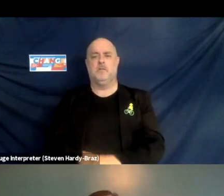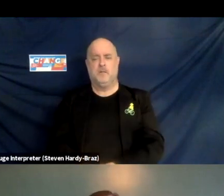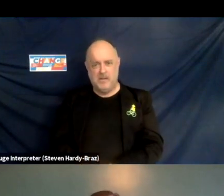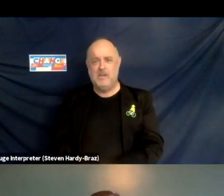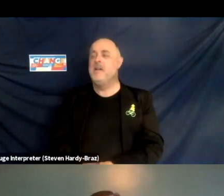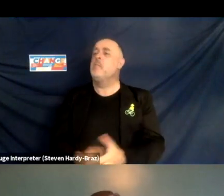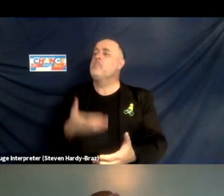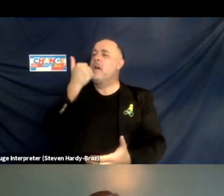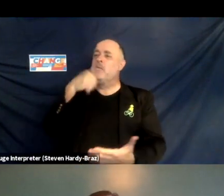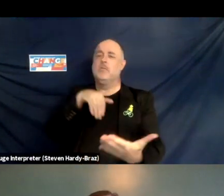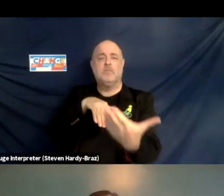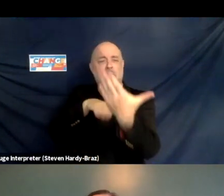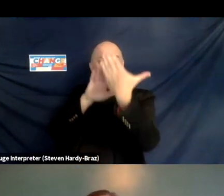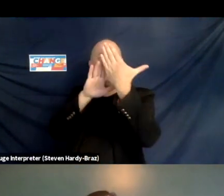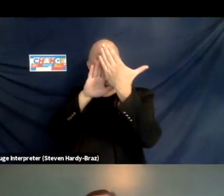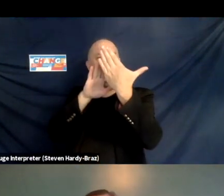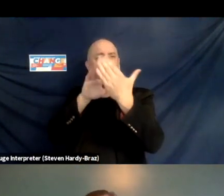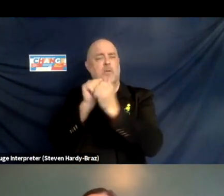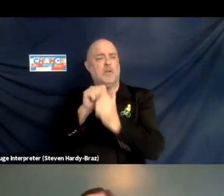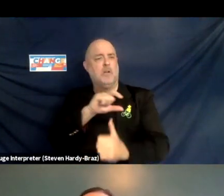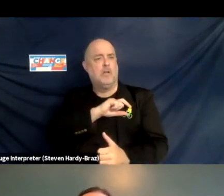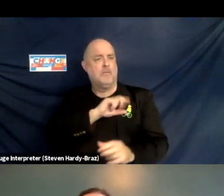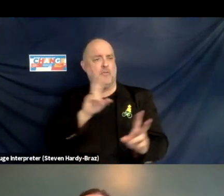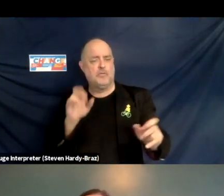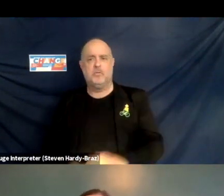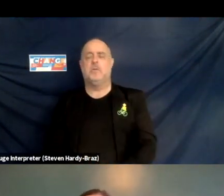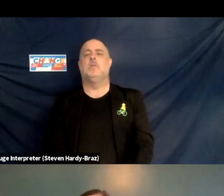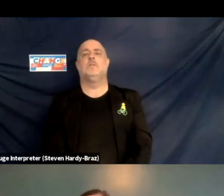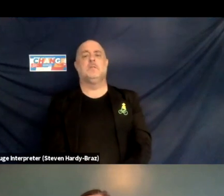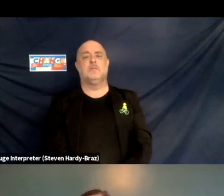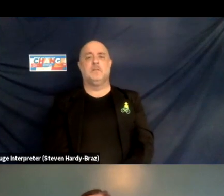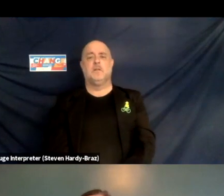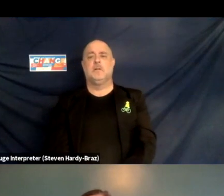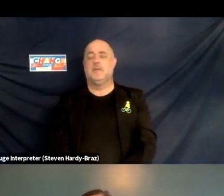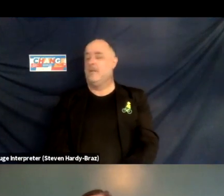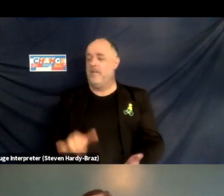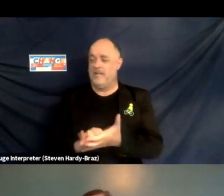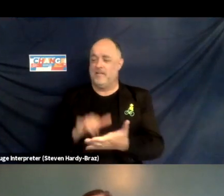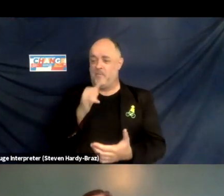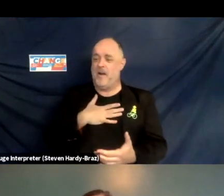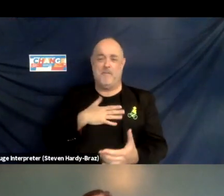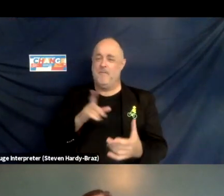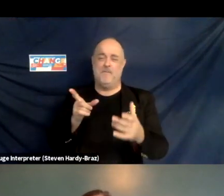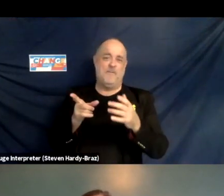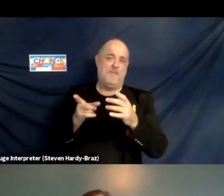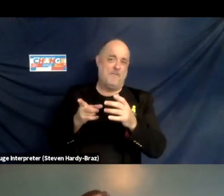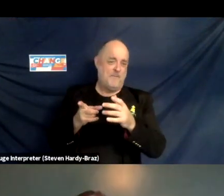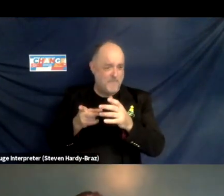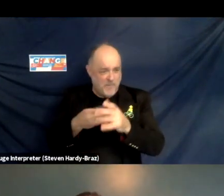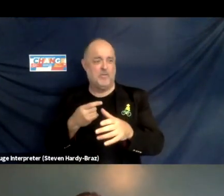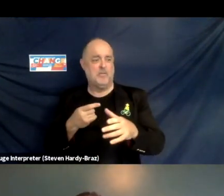better engage with law enforcement. I will say that's not my first place that I want to place